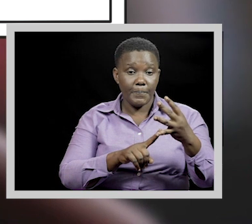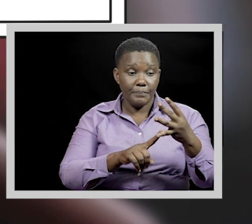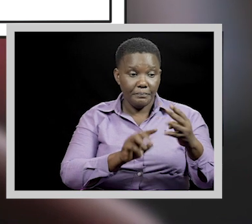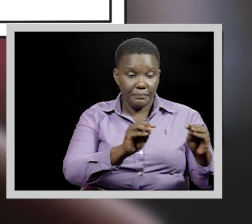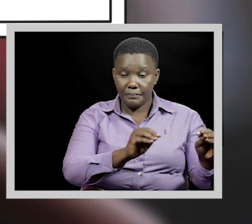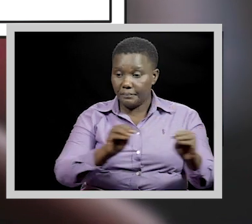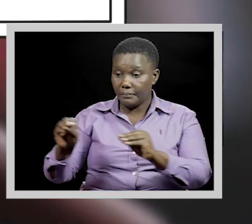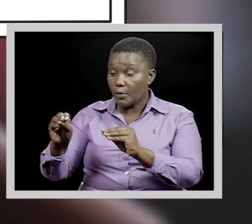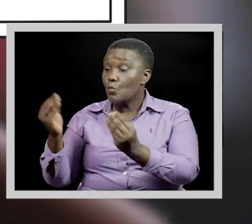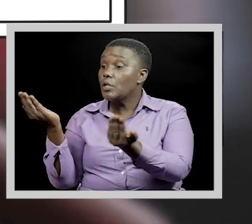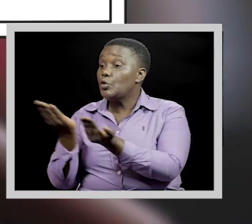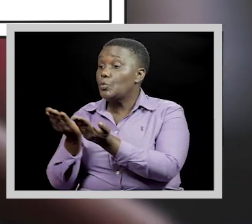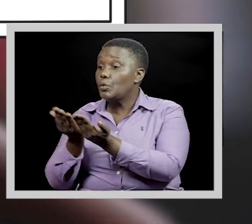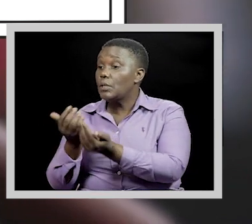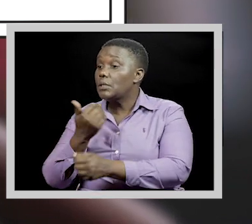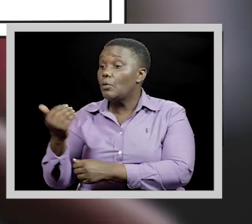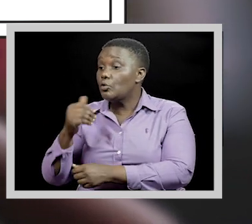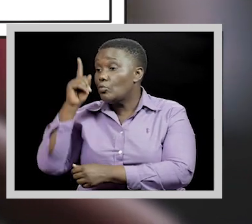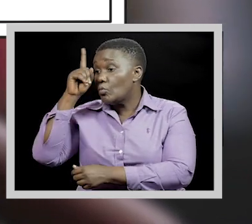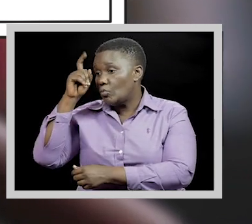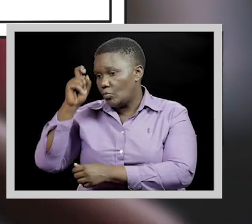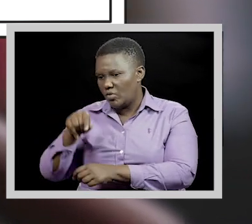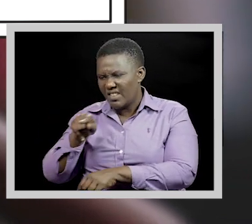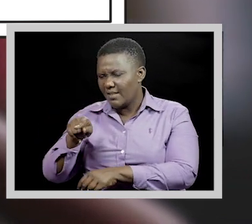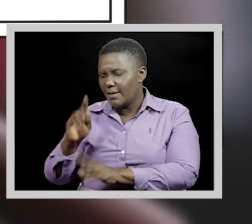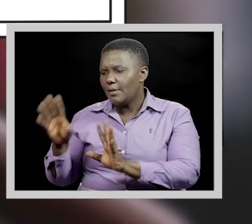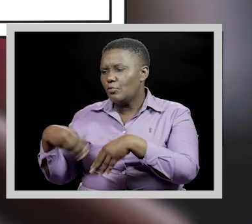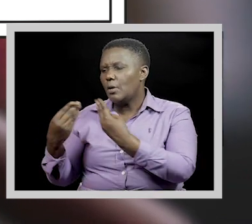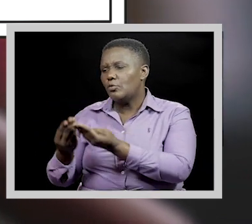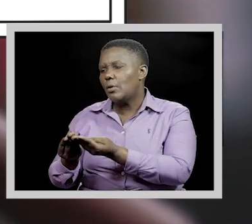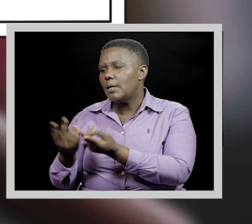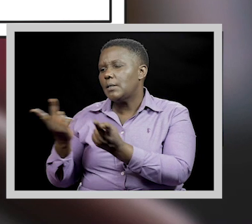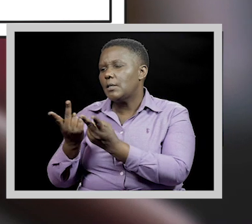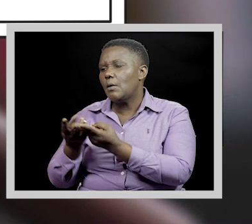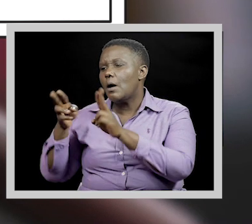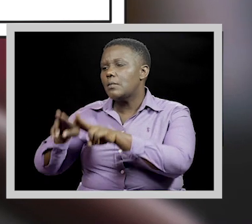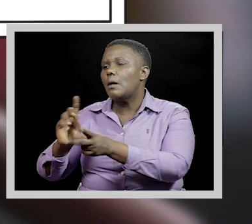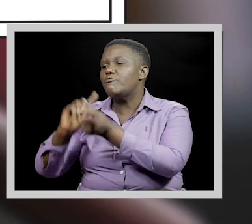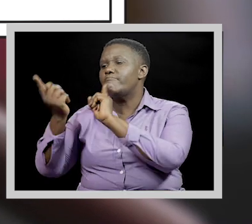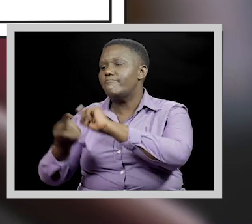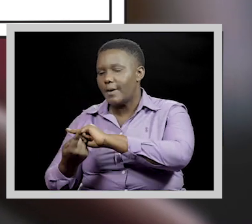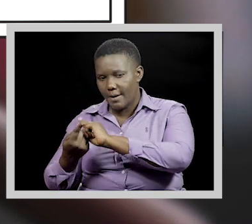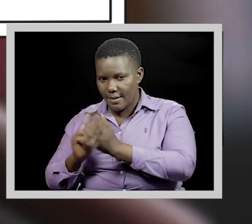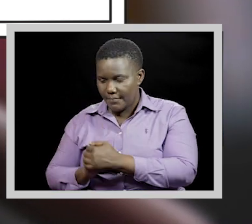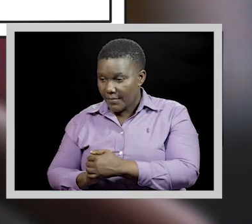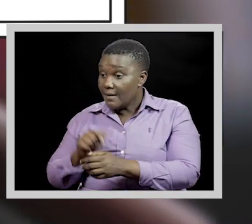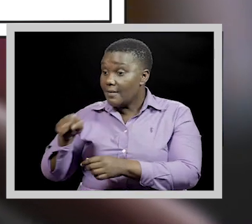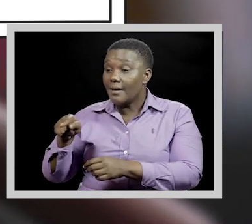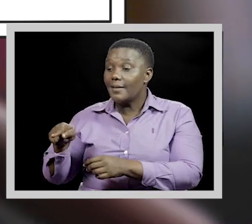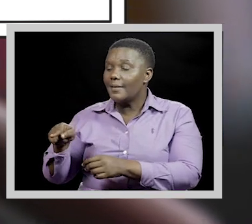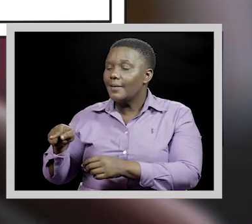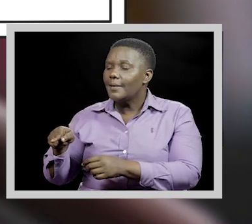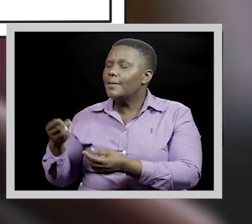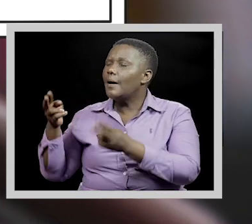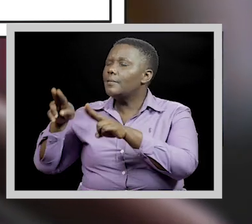in an approved school should only be imposed as an exceptional measure, as a last resort, for the